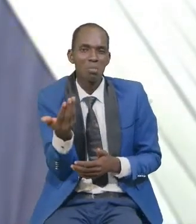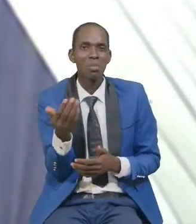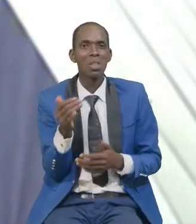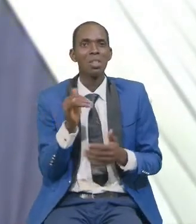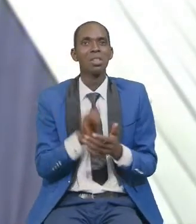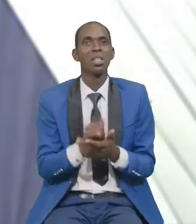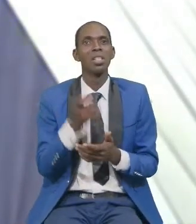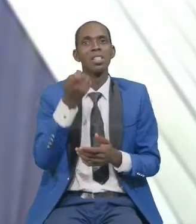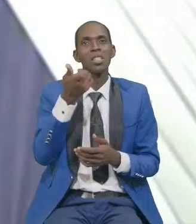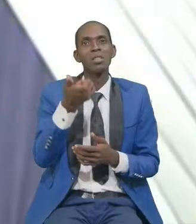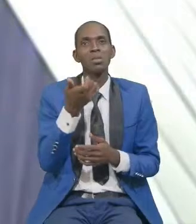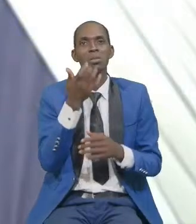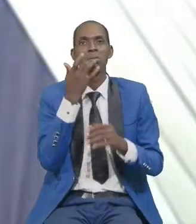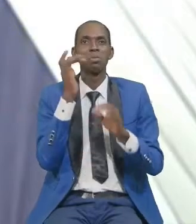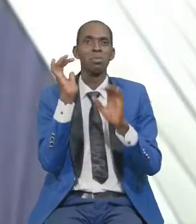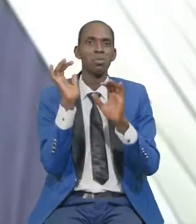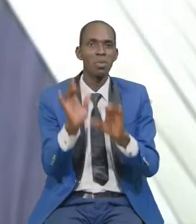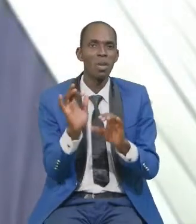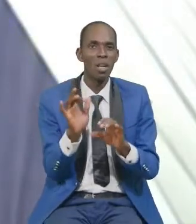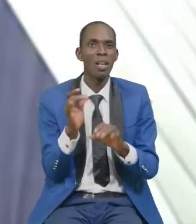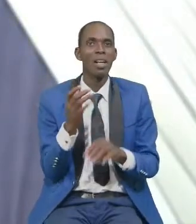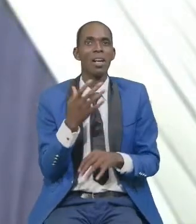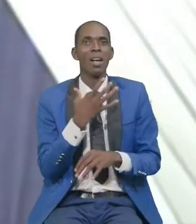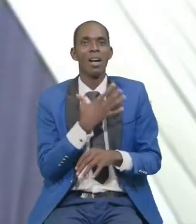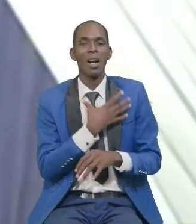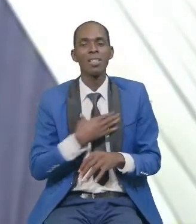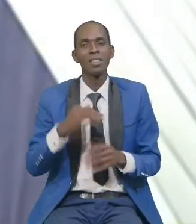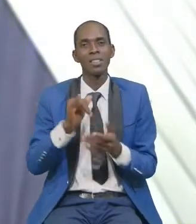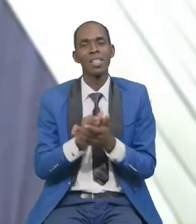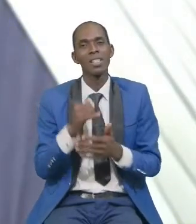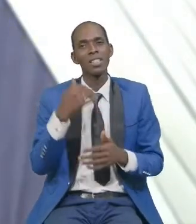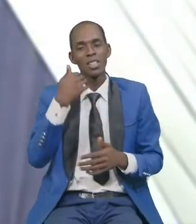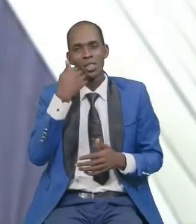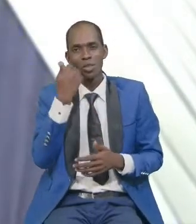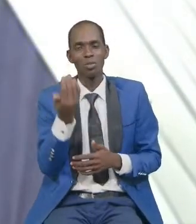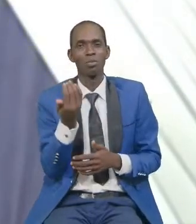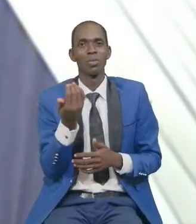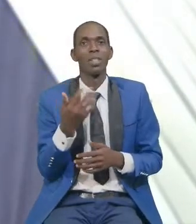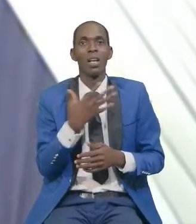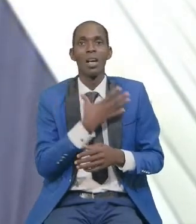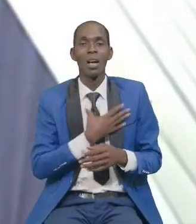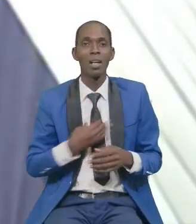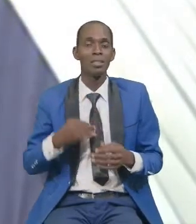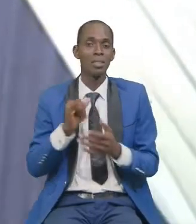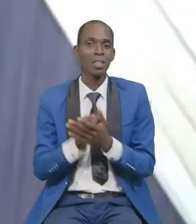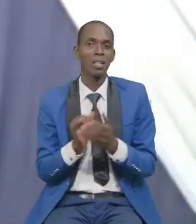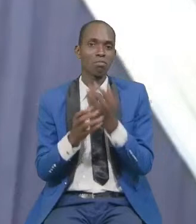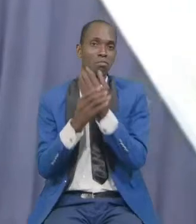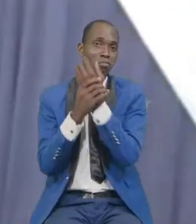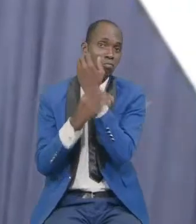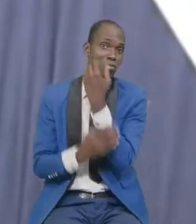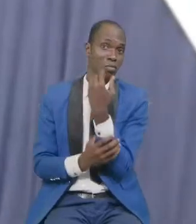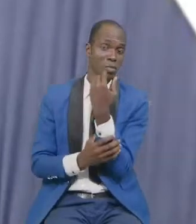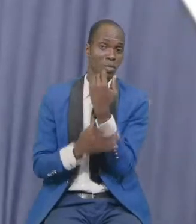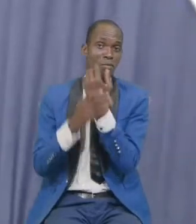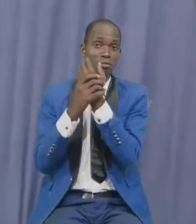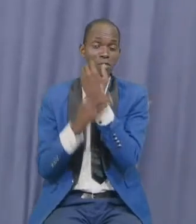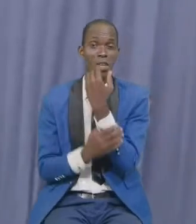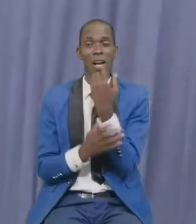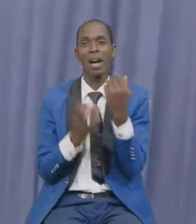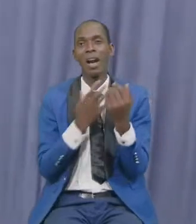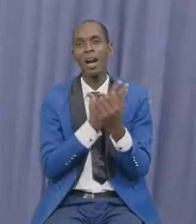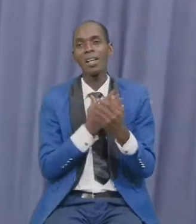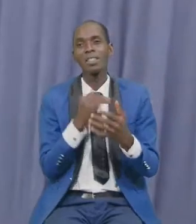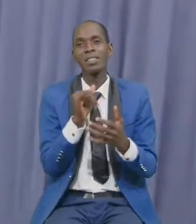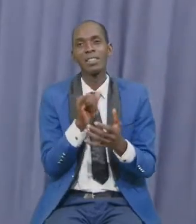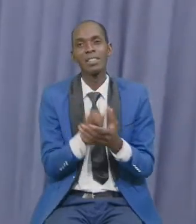little fun, and a little shame, degradation on my behalf, he says, you cannot be my disciple.